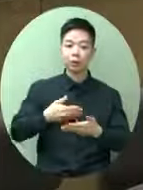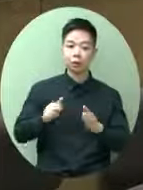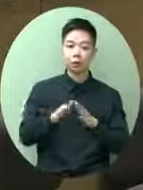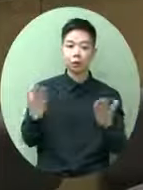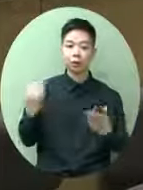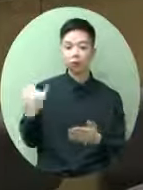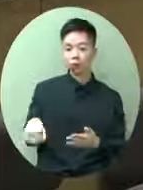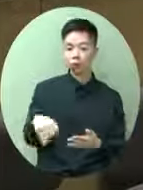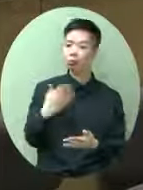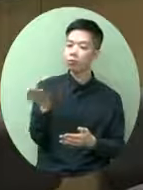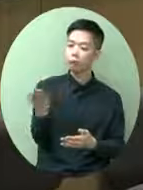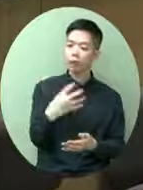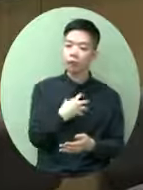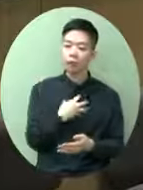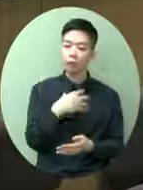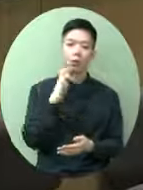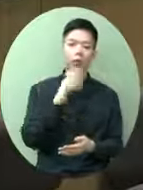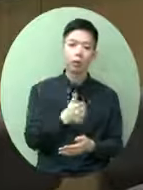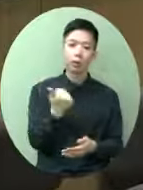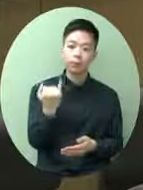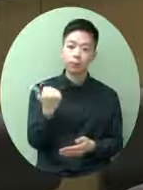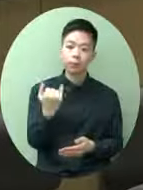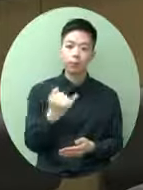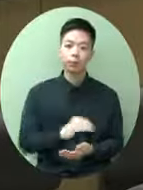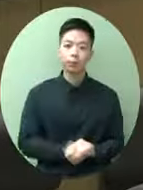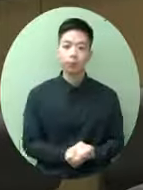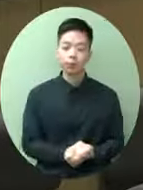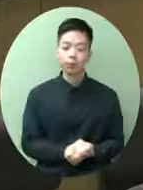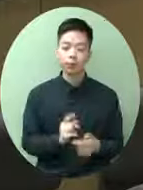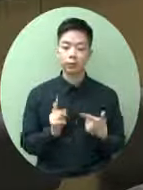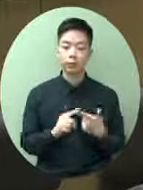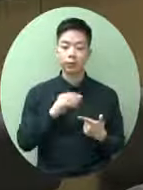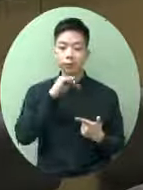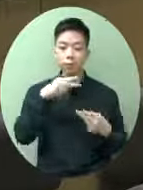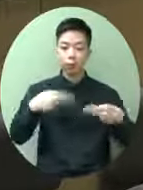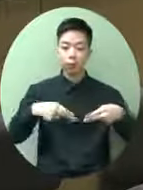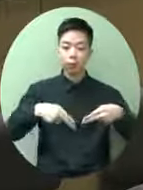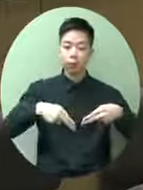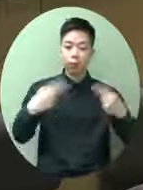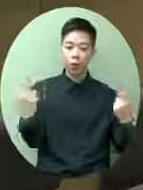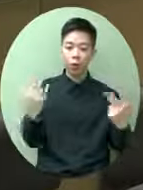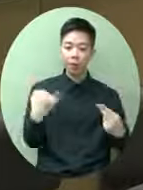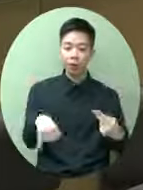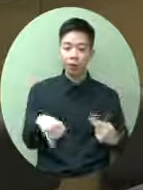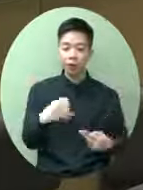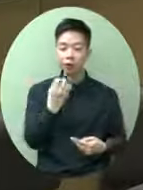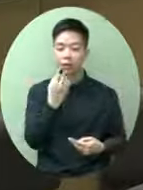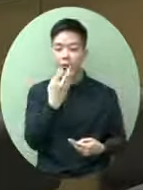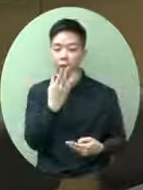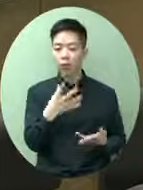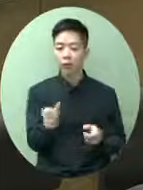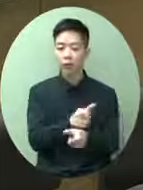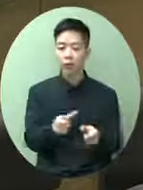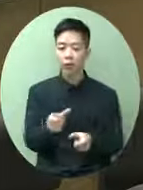so how can Hong Kong's economy survive without reopening to the international worldThe second question